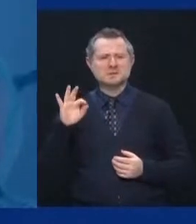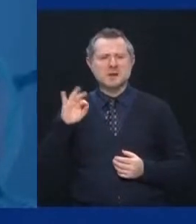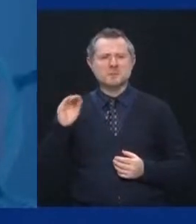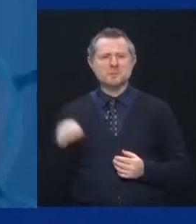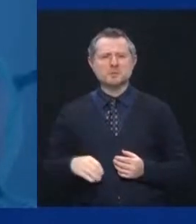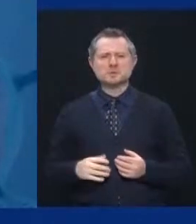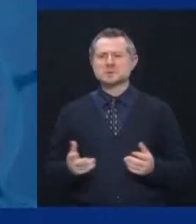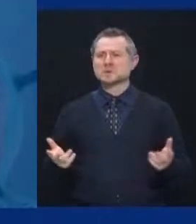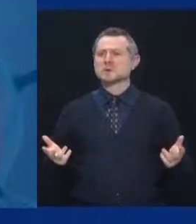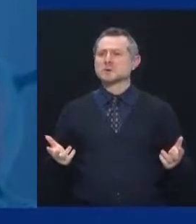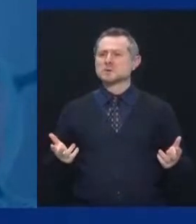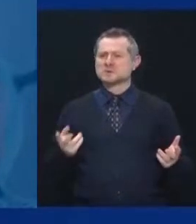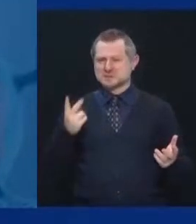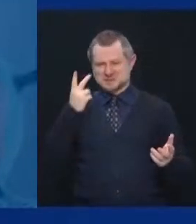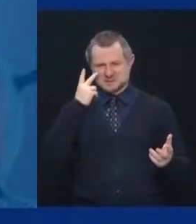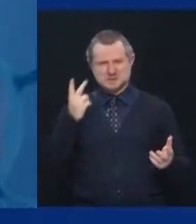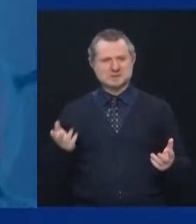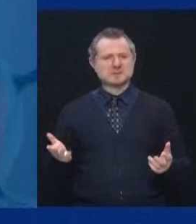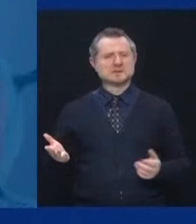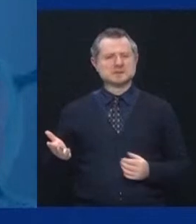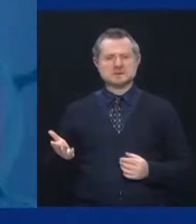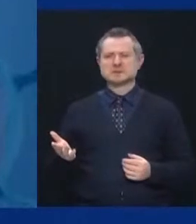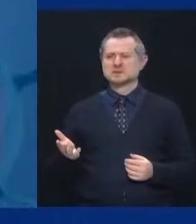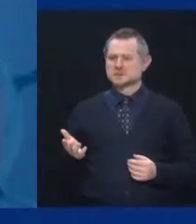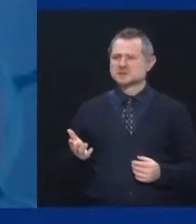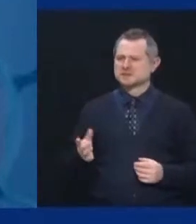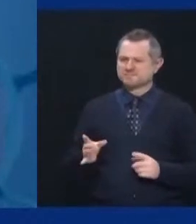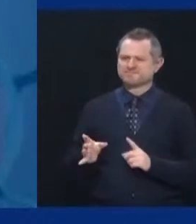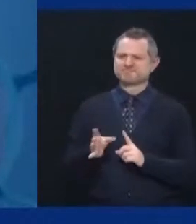So there has been an apparent increase